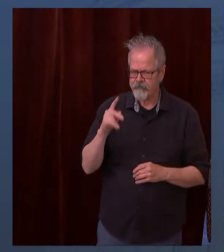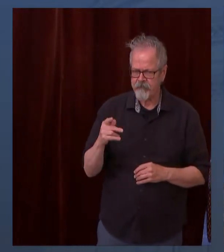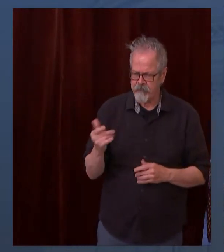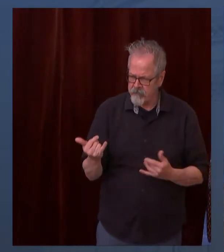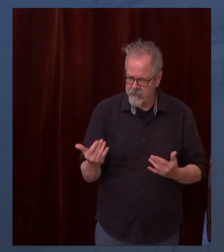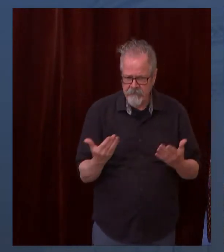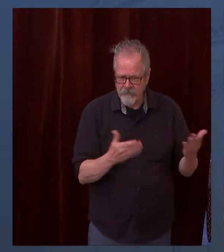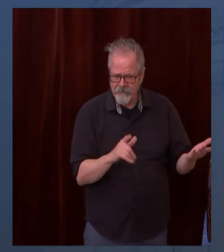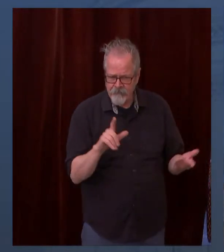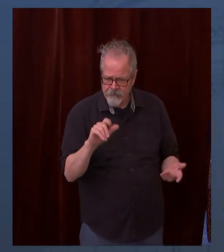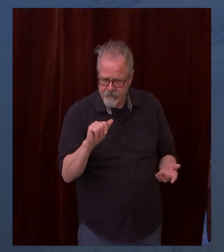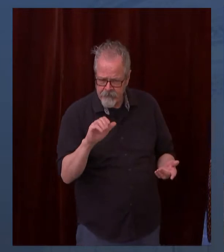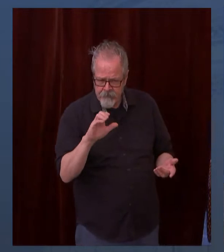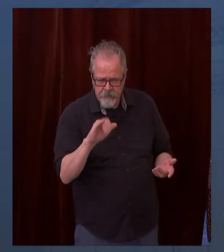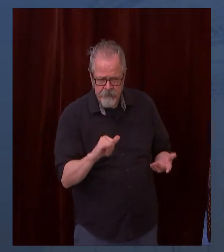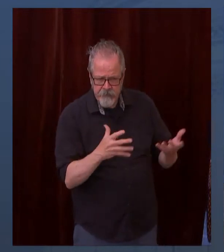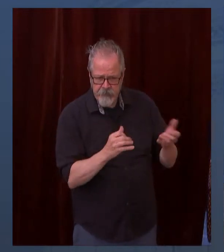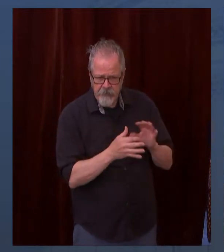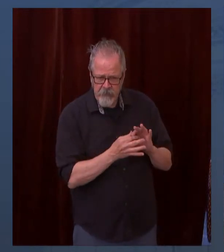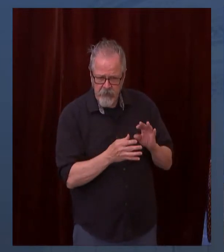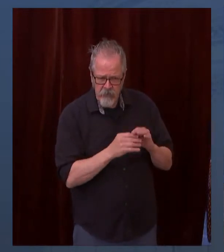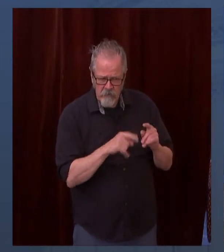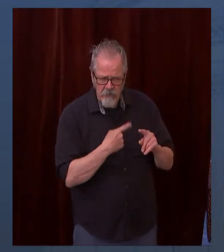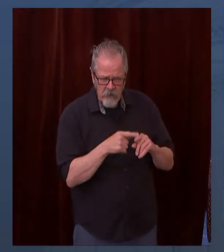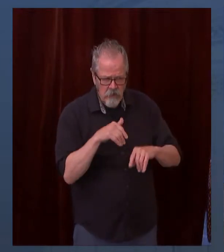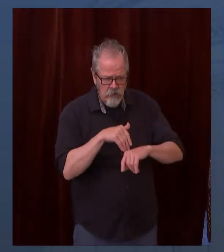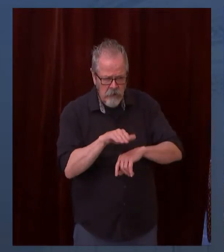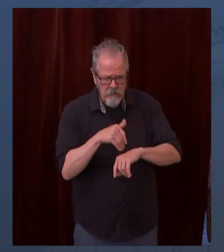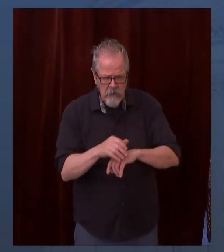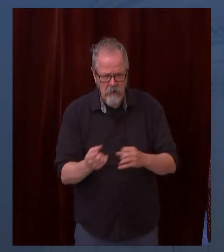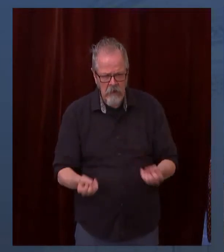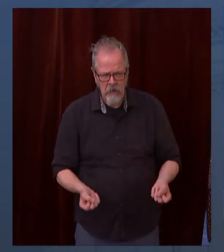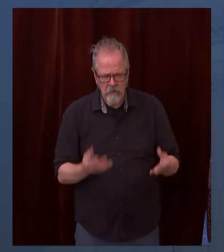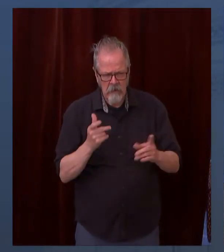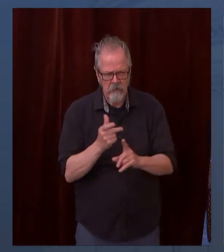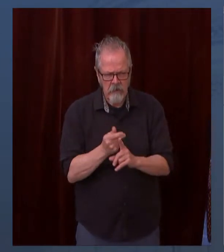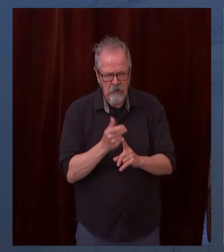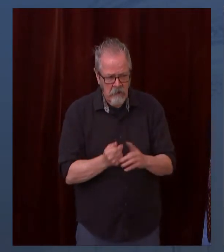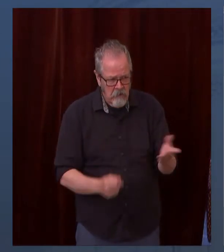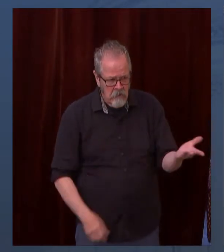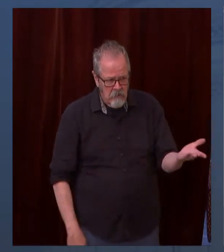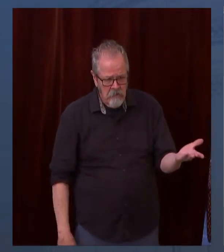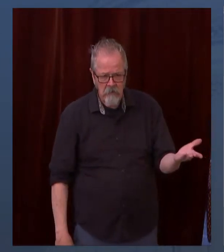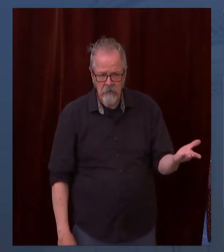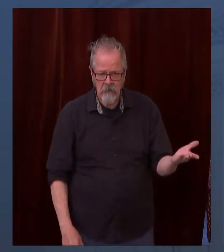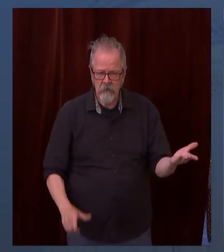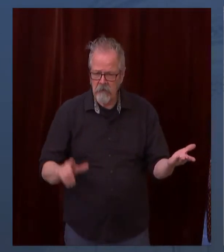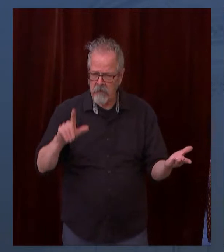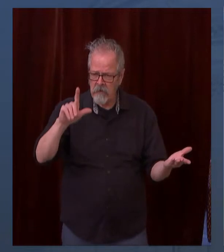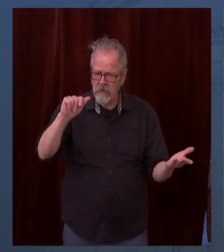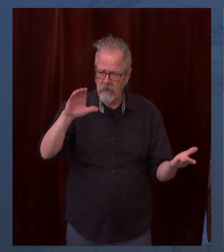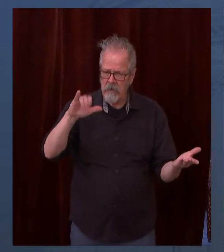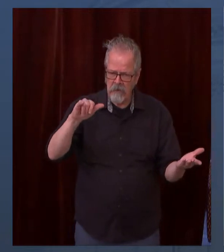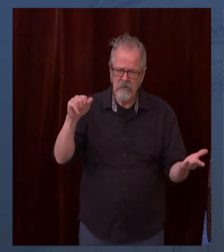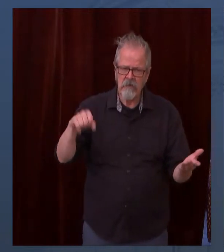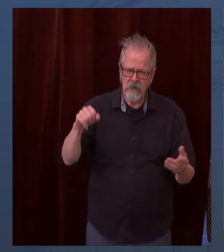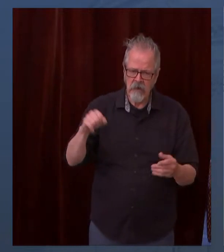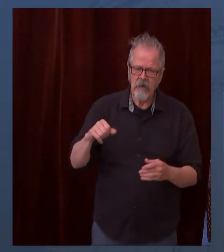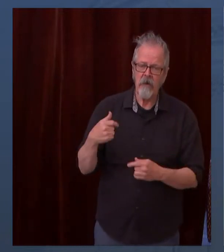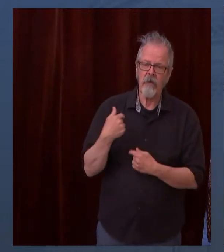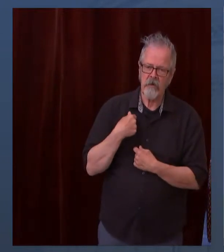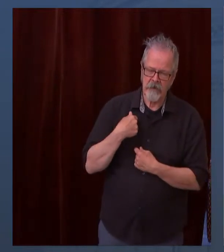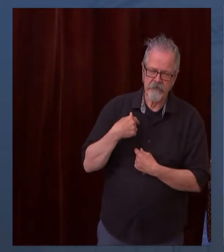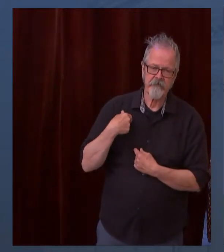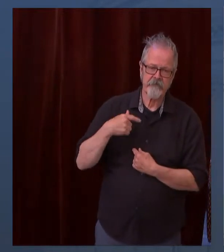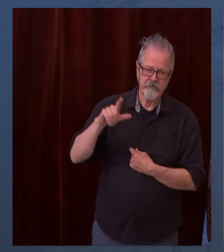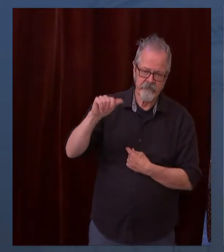Sure. So we have been allocating, as you know, based on primarily on pro rata for the first several months, and that has served